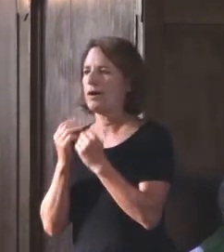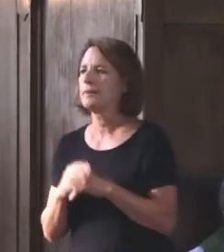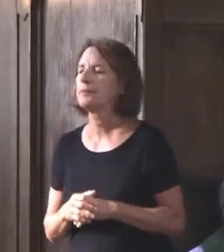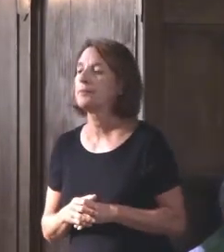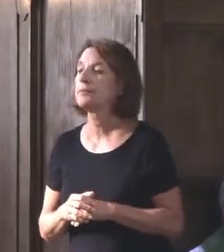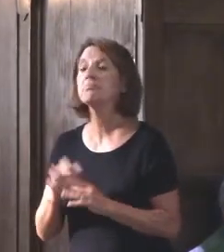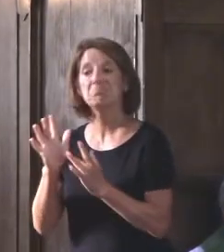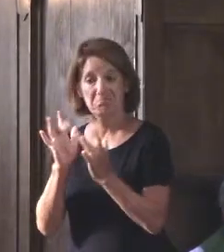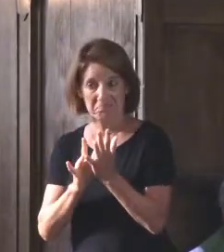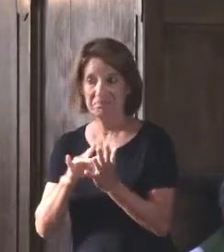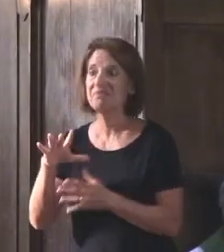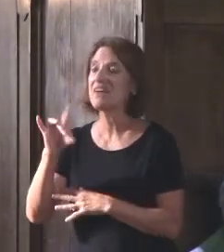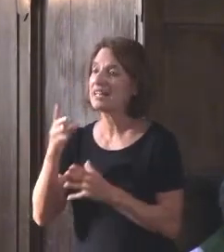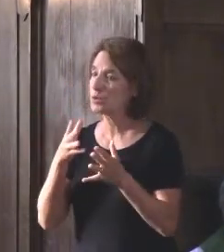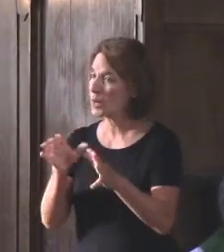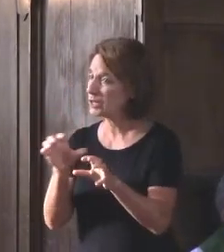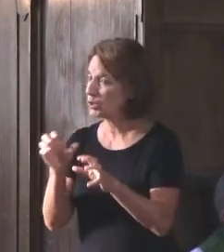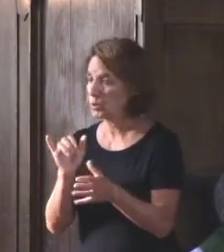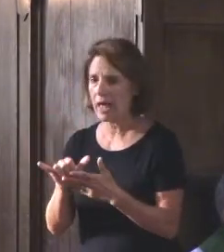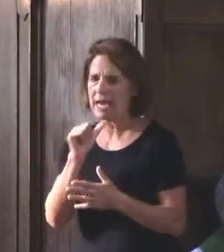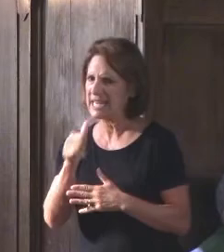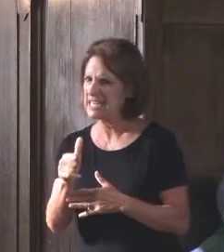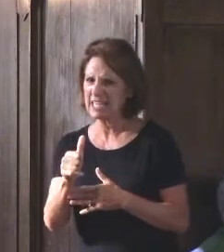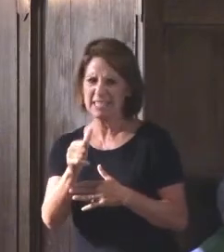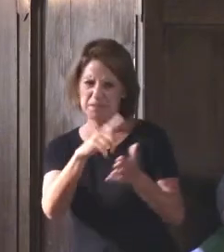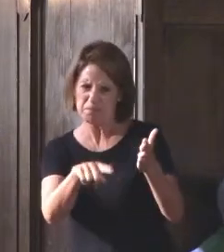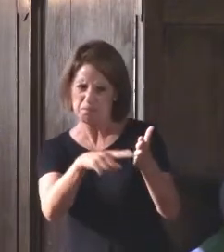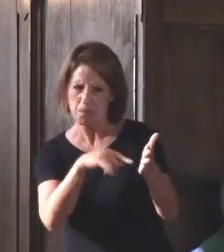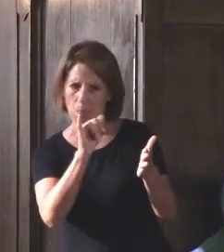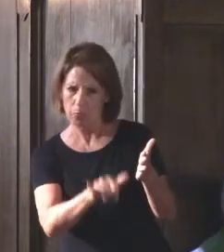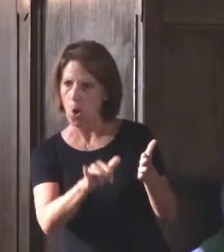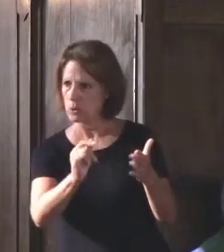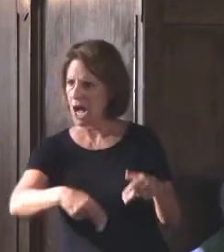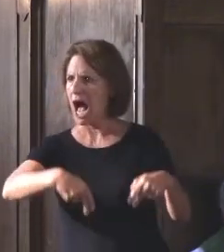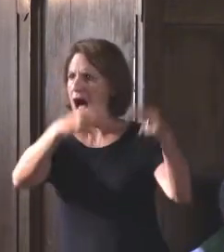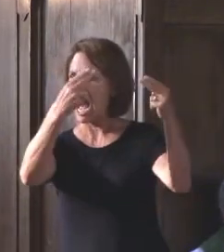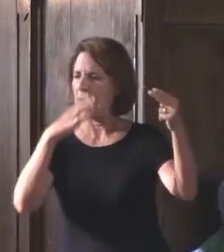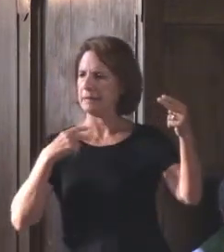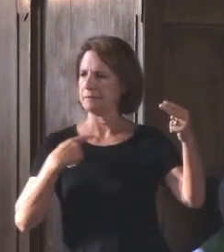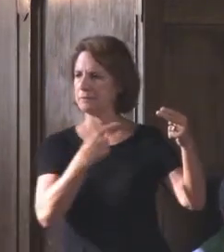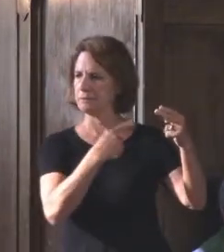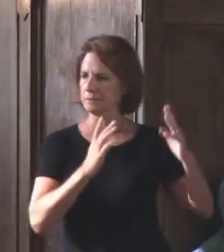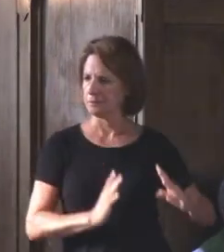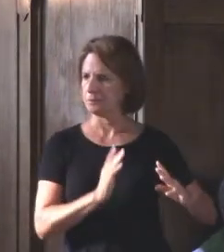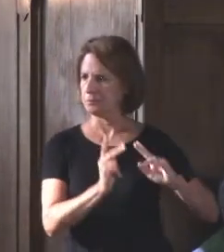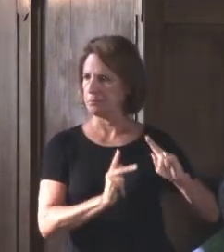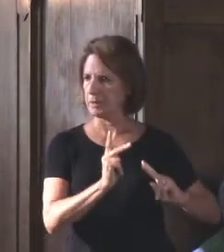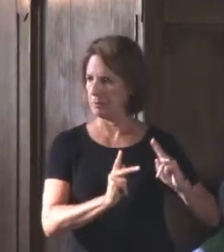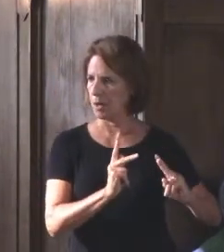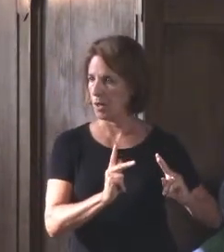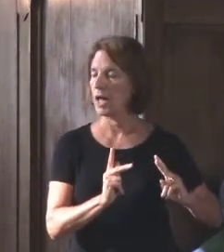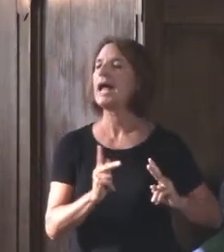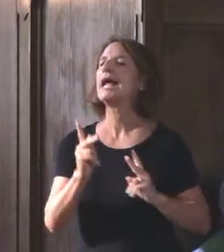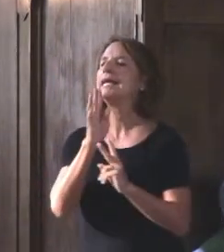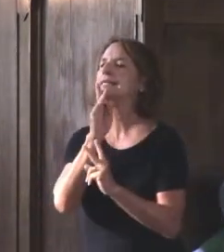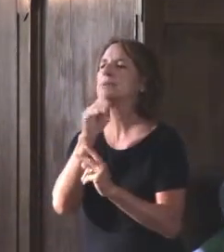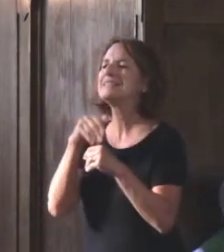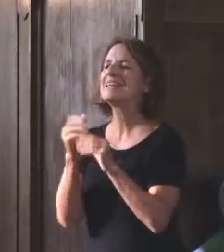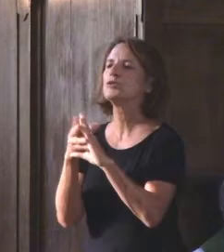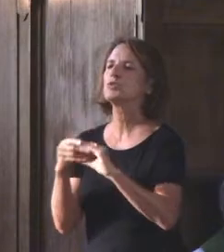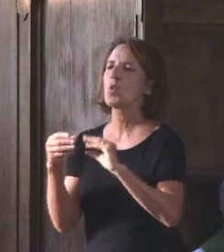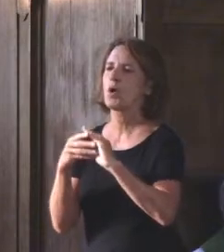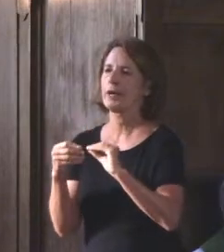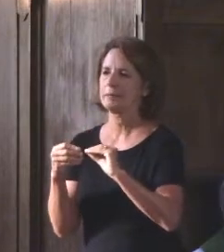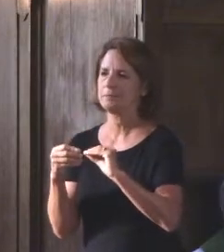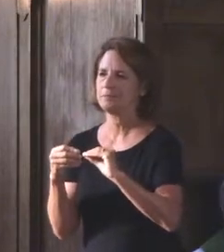that here. Instead of calling out these high-profile companions directly, he speaks in a parable. He gets his point